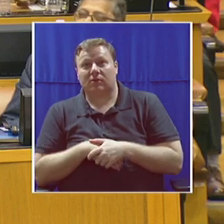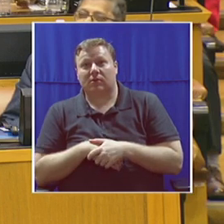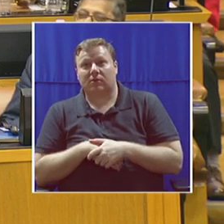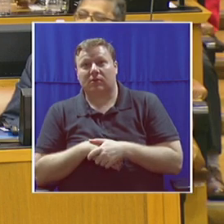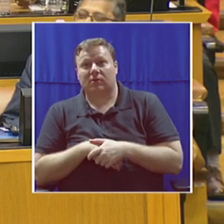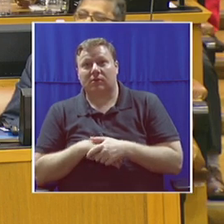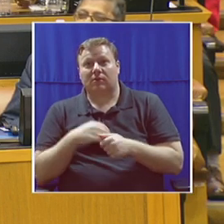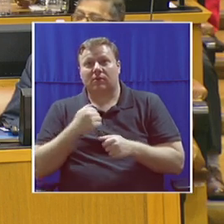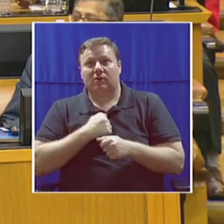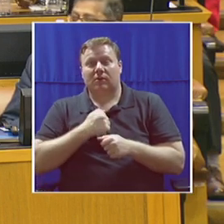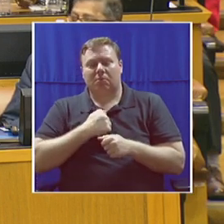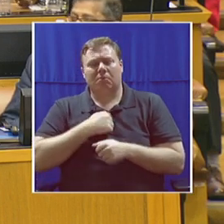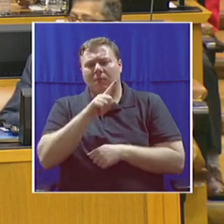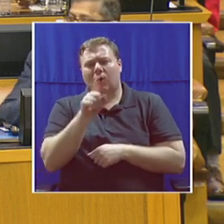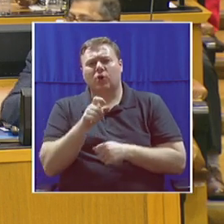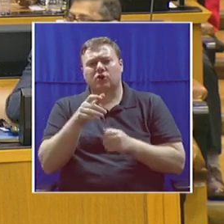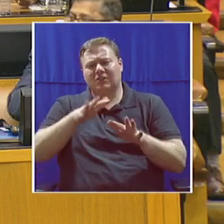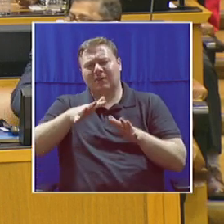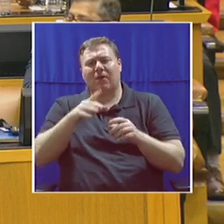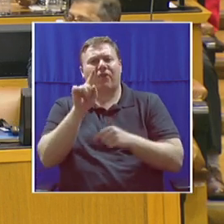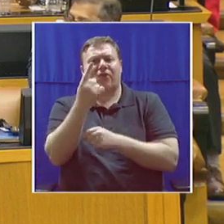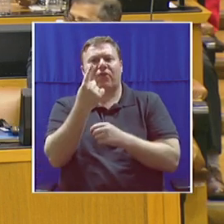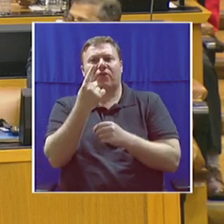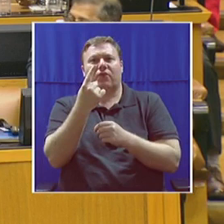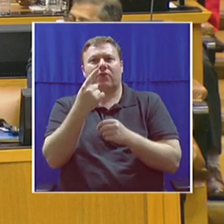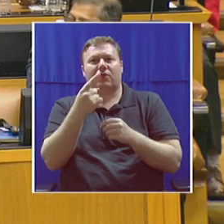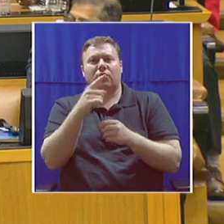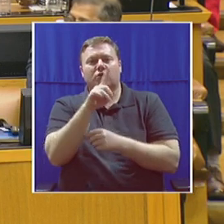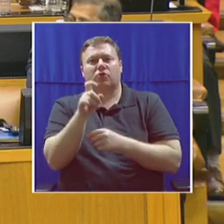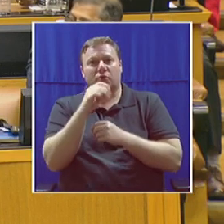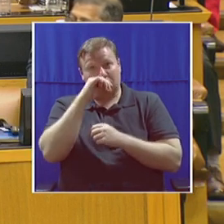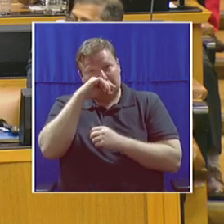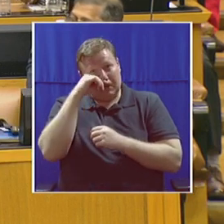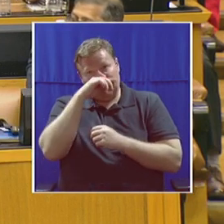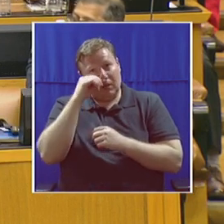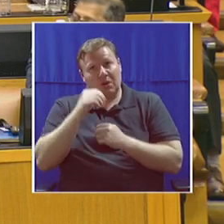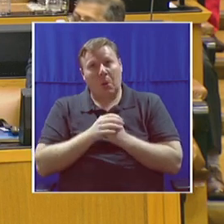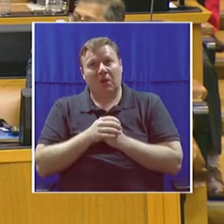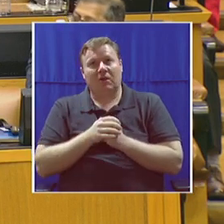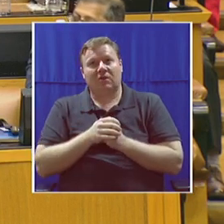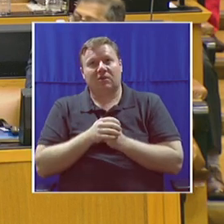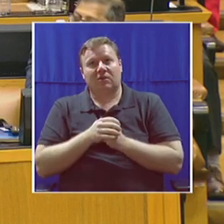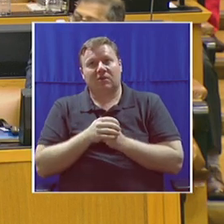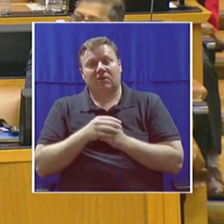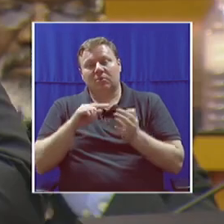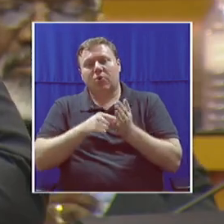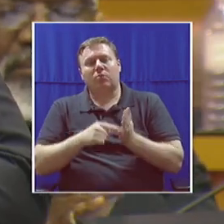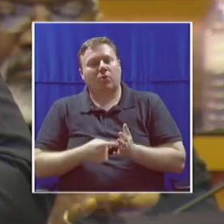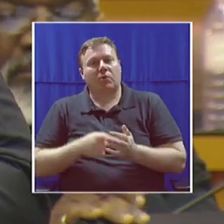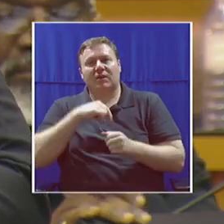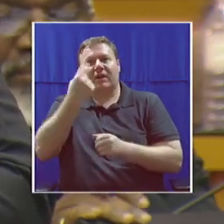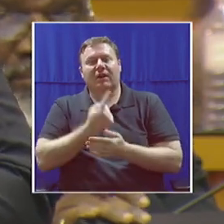similar to the first question that was asked the followup and I've taken the point that the minister has mentioned to say next week we'll give more details